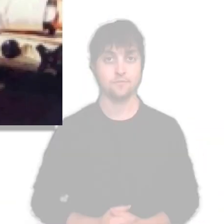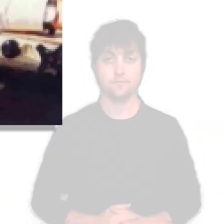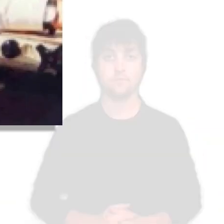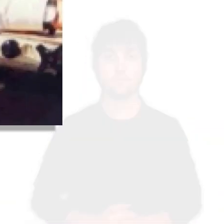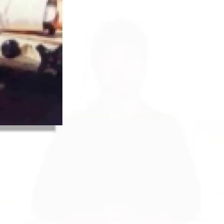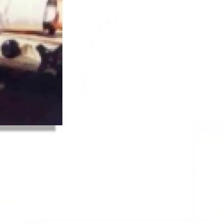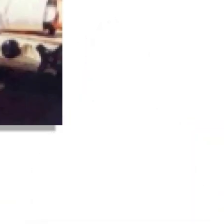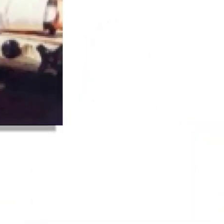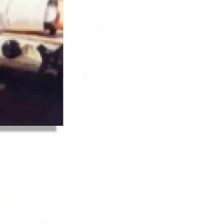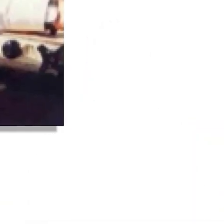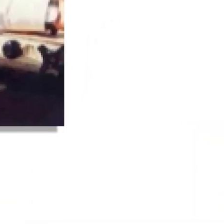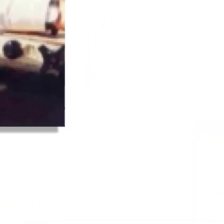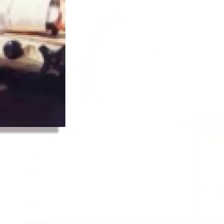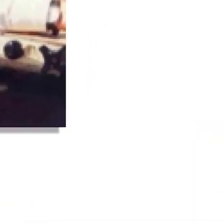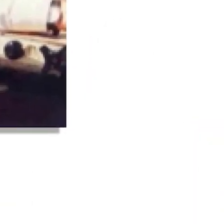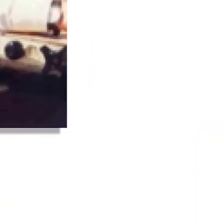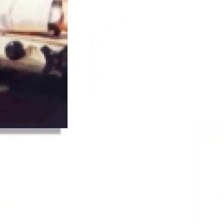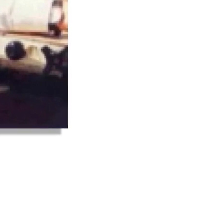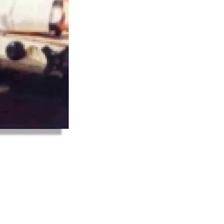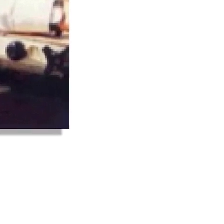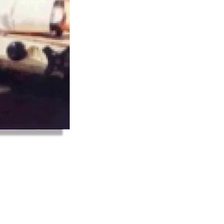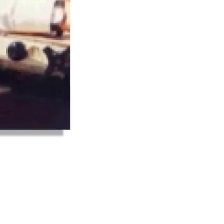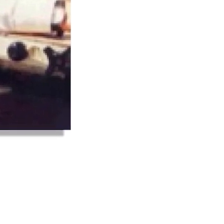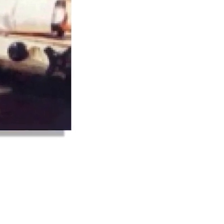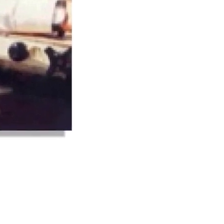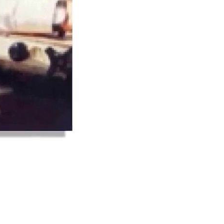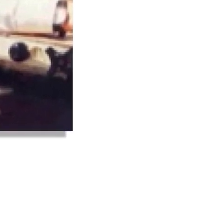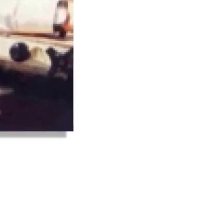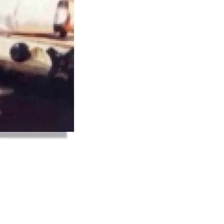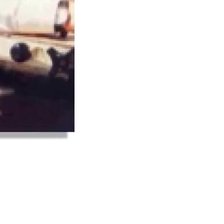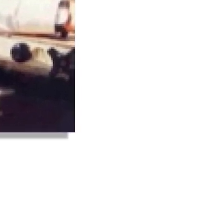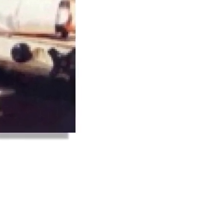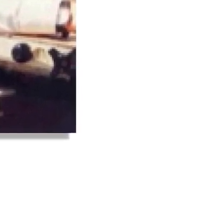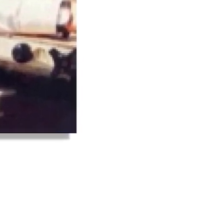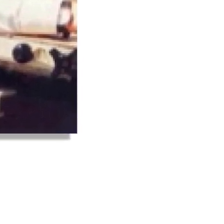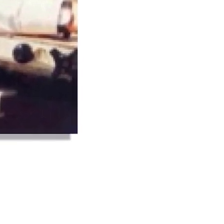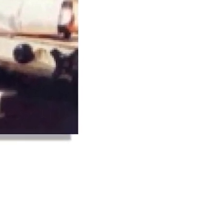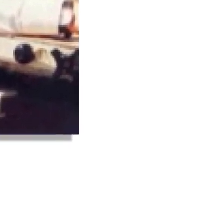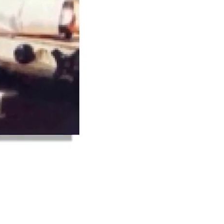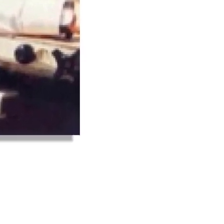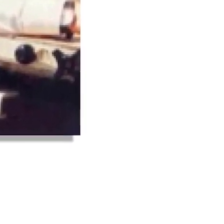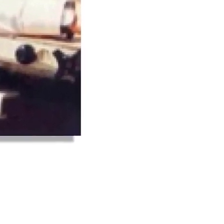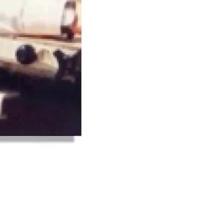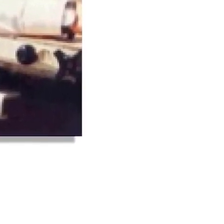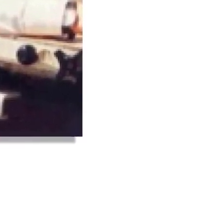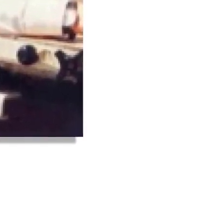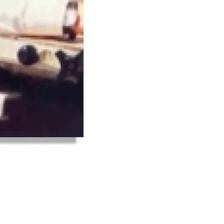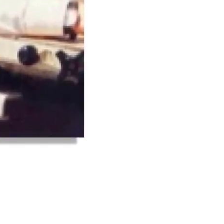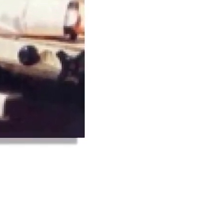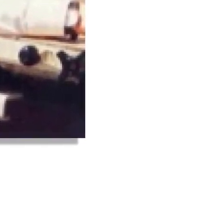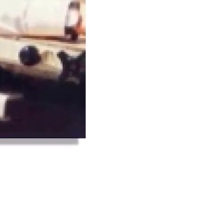photo of Justin Clark appears on the day he won his victory outside the courthouse, in a wheelchair with his head held